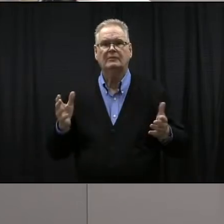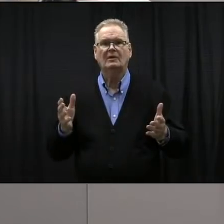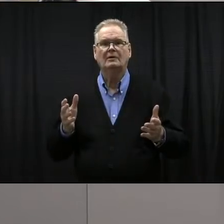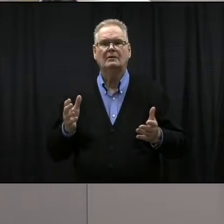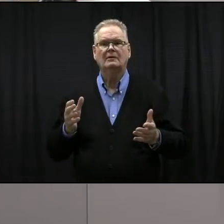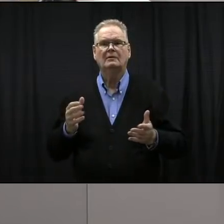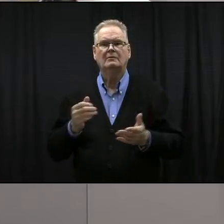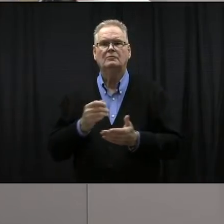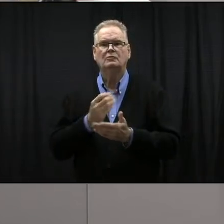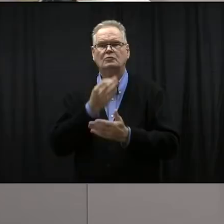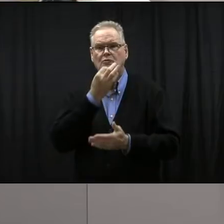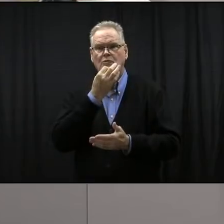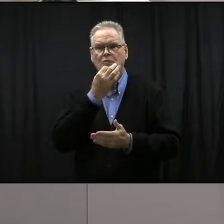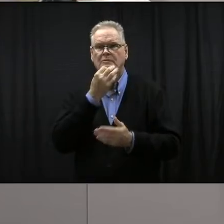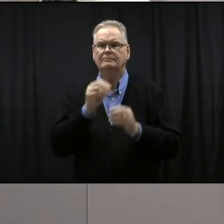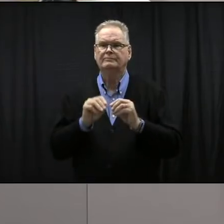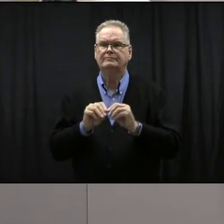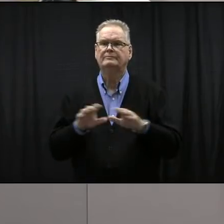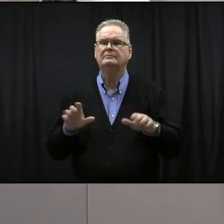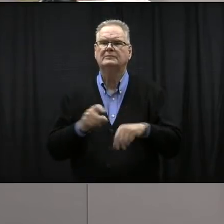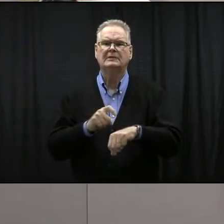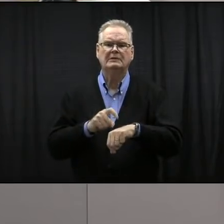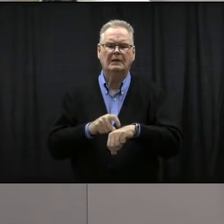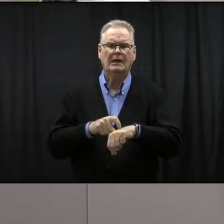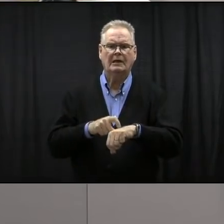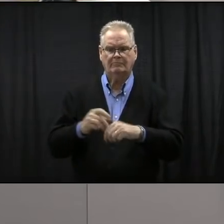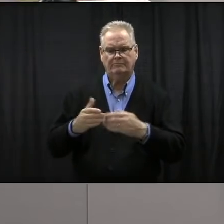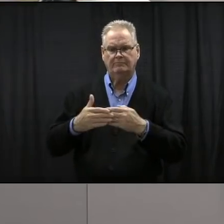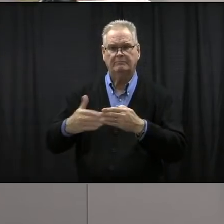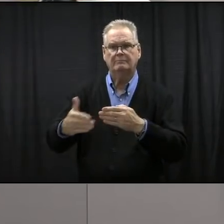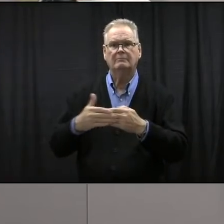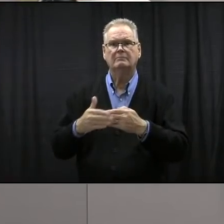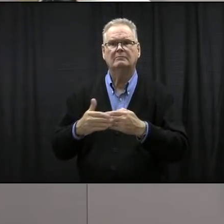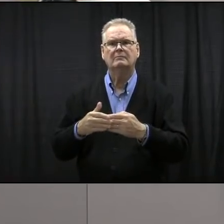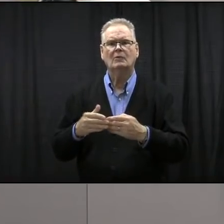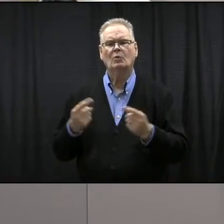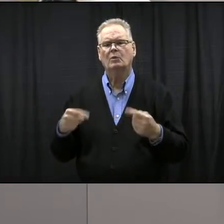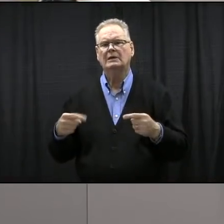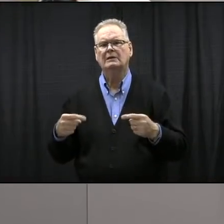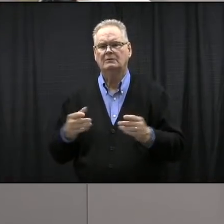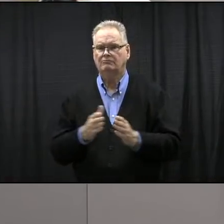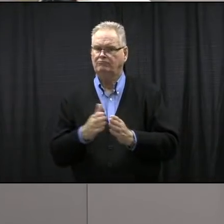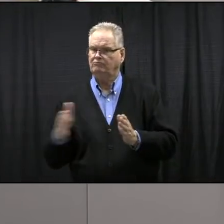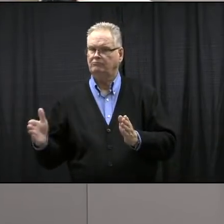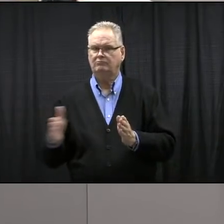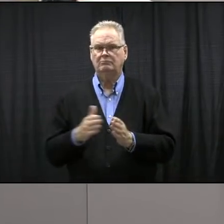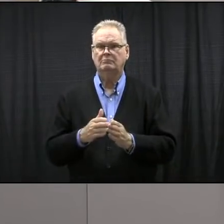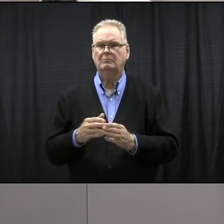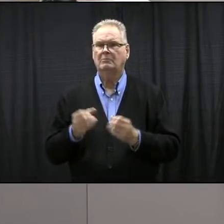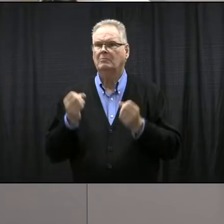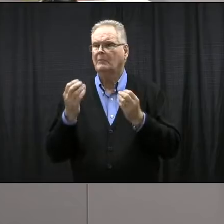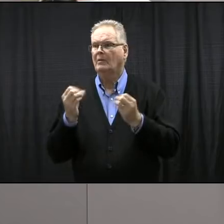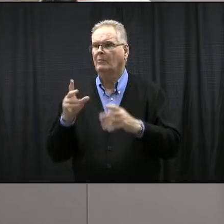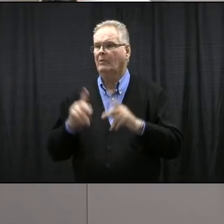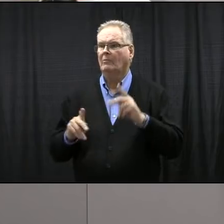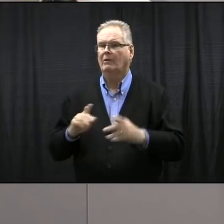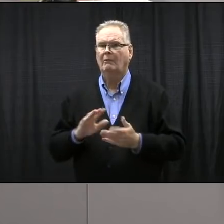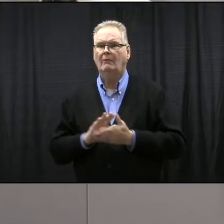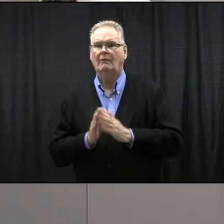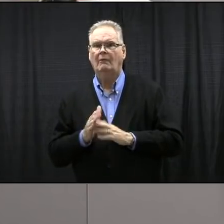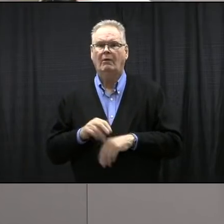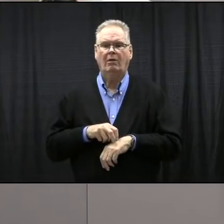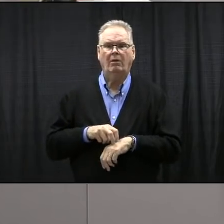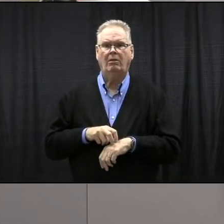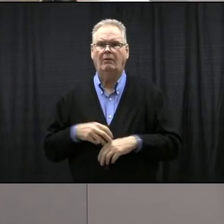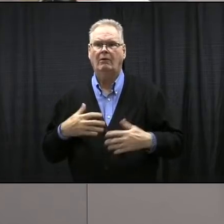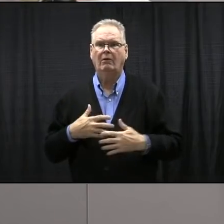as to when the guidelines on this will be coming out. Many people wondering what it means for their workplaces and if they will have to be vaccinated to work there.